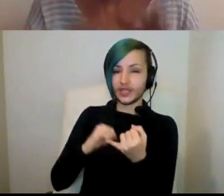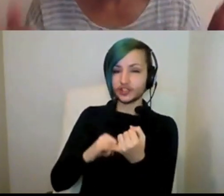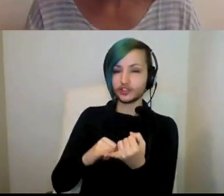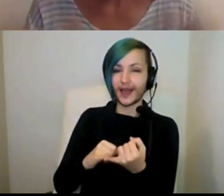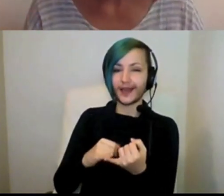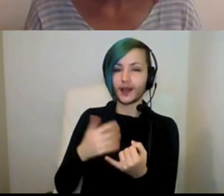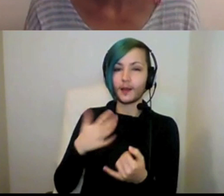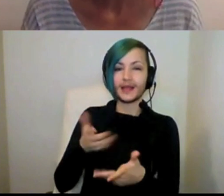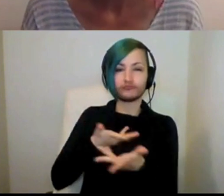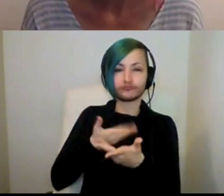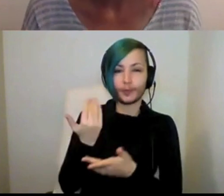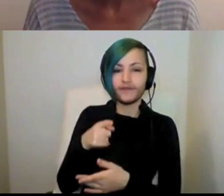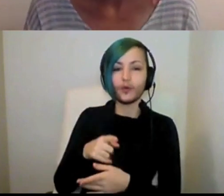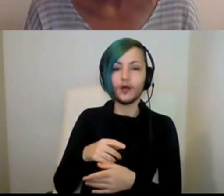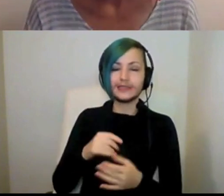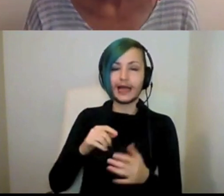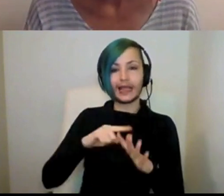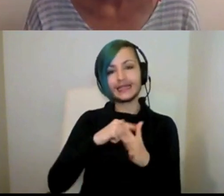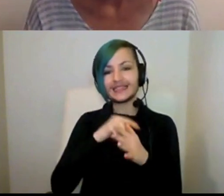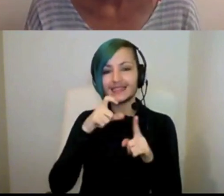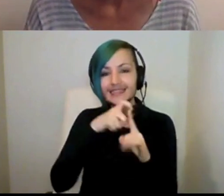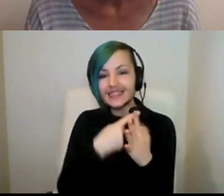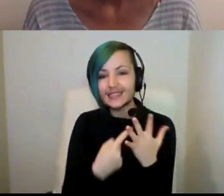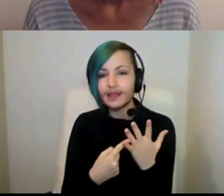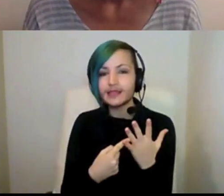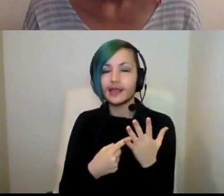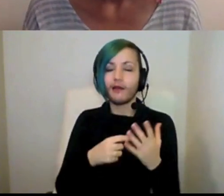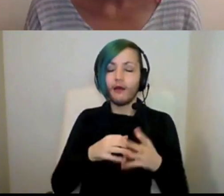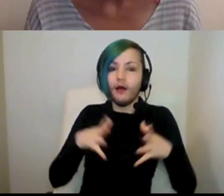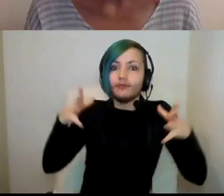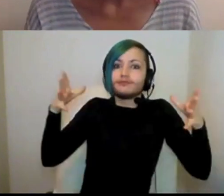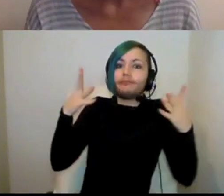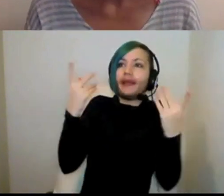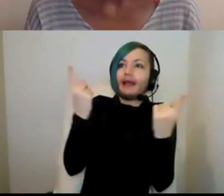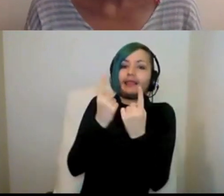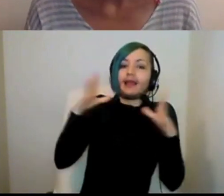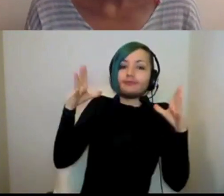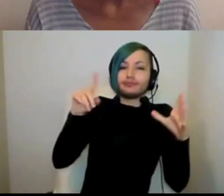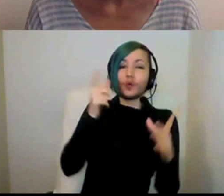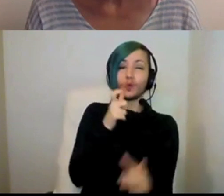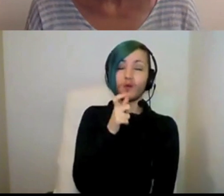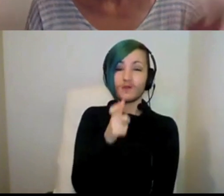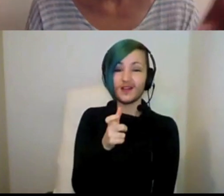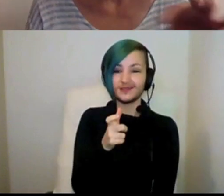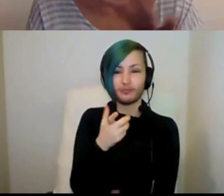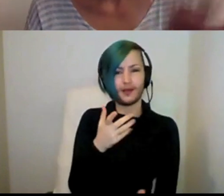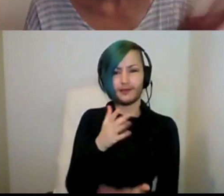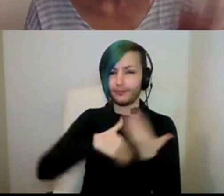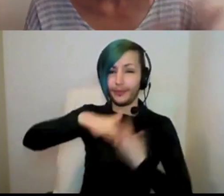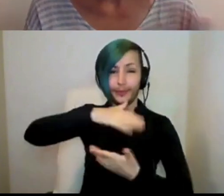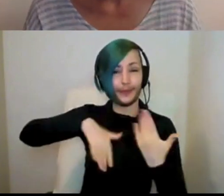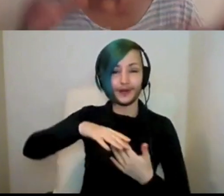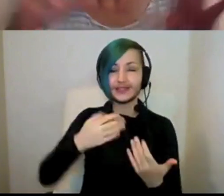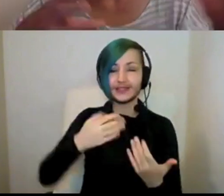monolithic thing of disability, when actually it's incredibly complicated, and sort of even comparing Thompson and